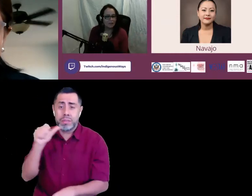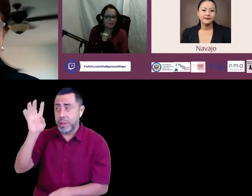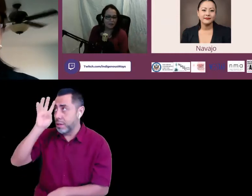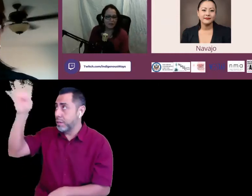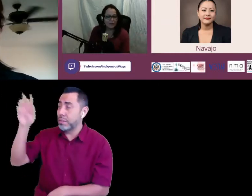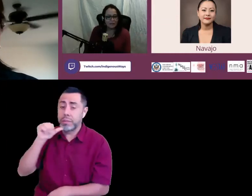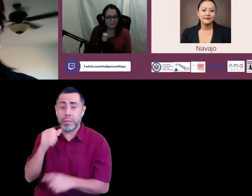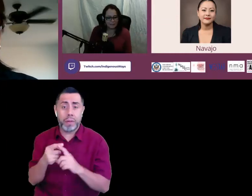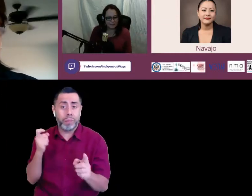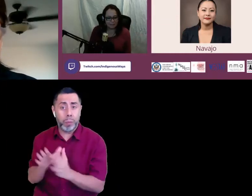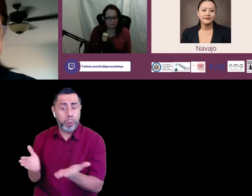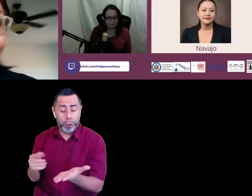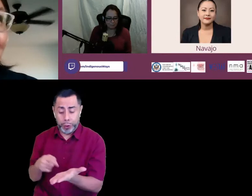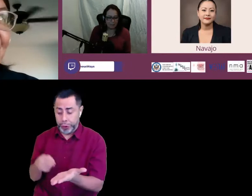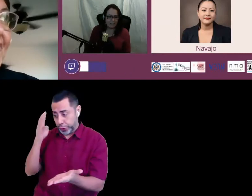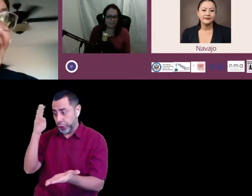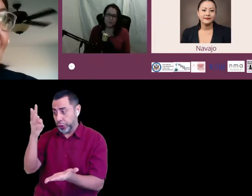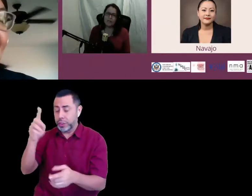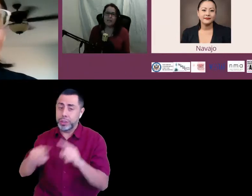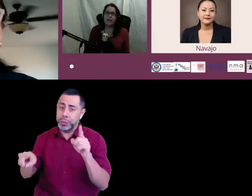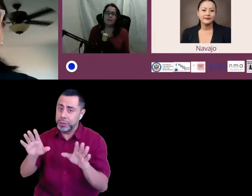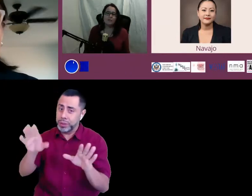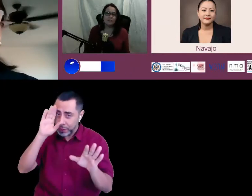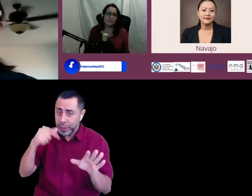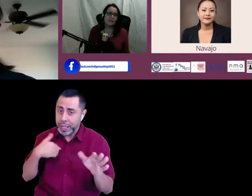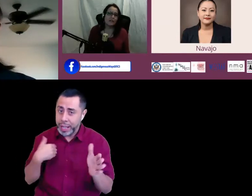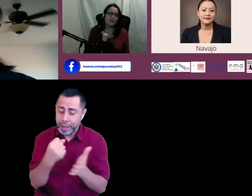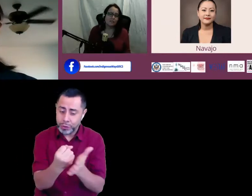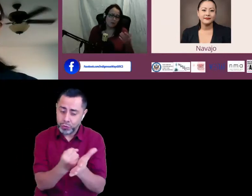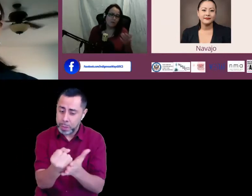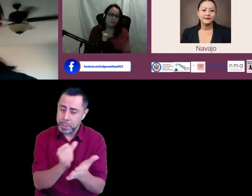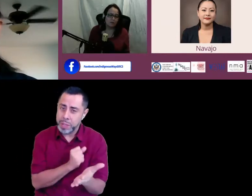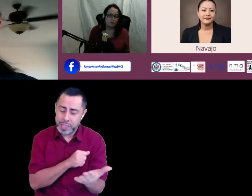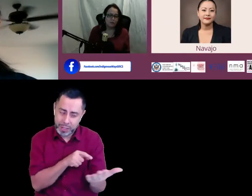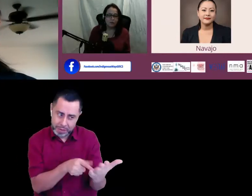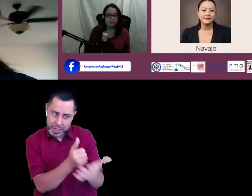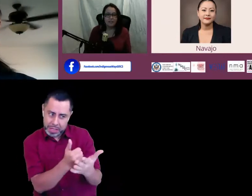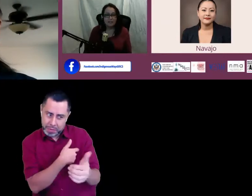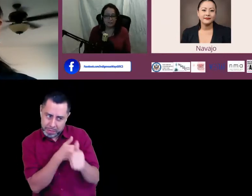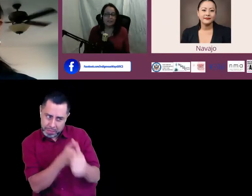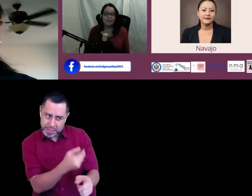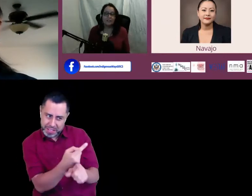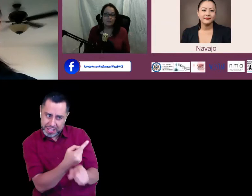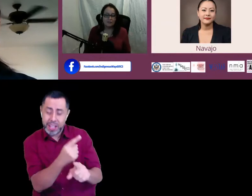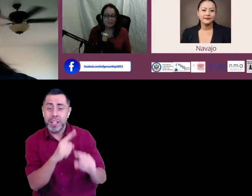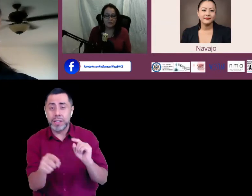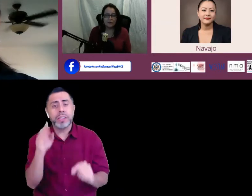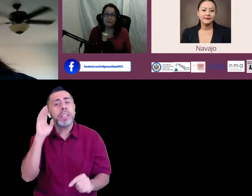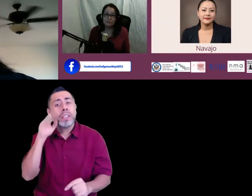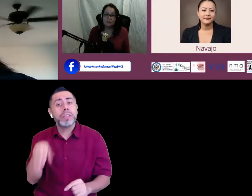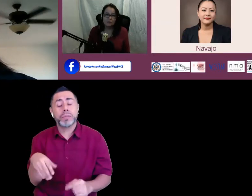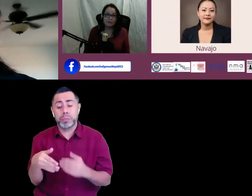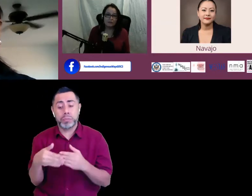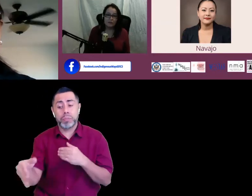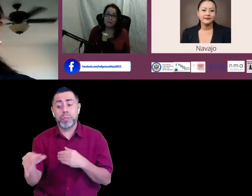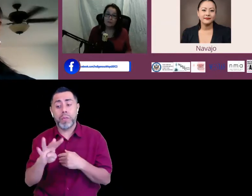me on track. In the next 48 hours, this show will be posted on our website, just in case you missed it or you want to